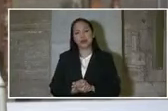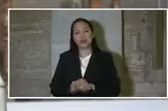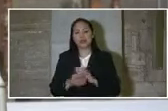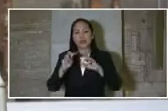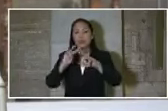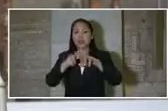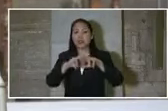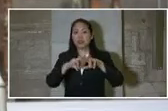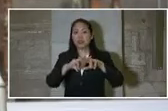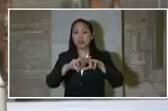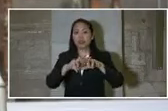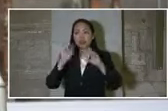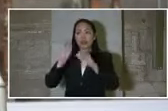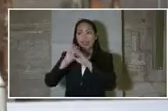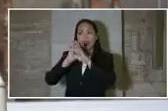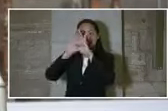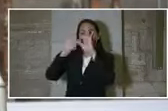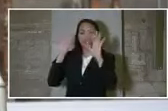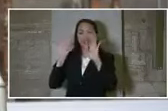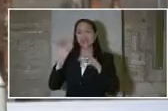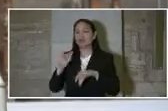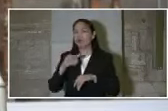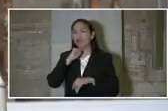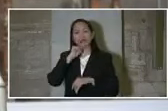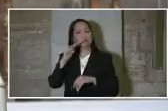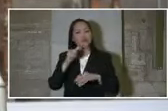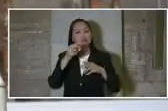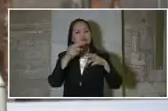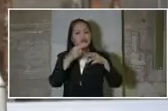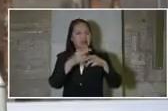salt and light are not names.